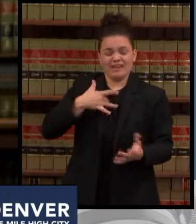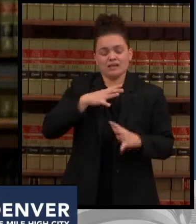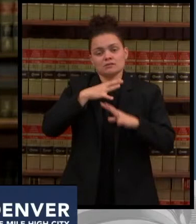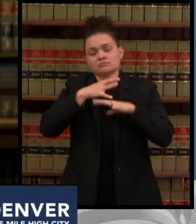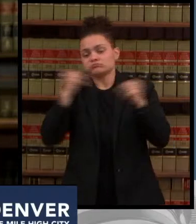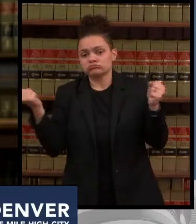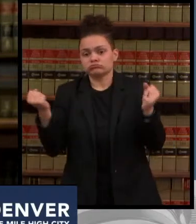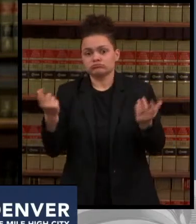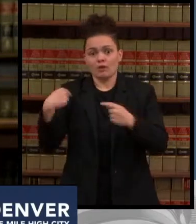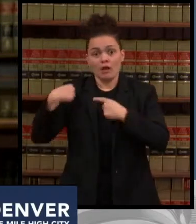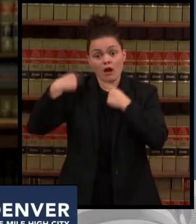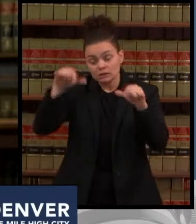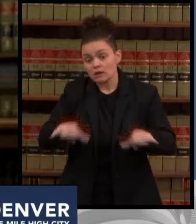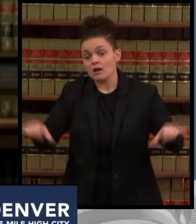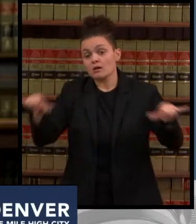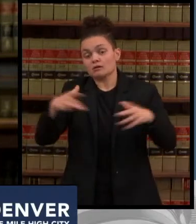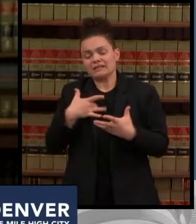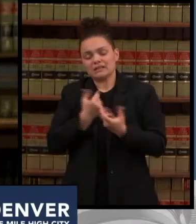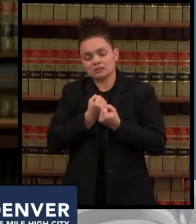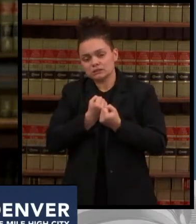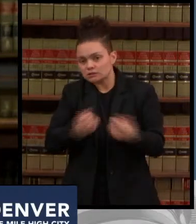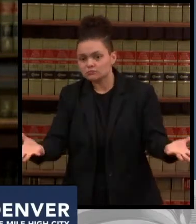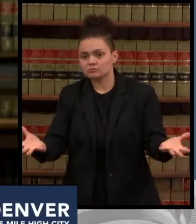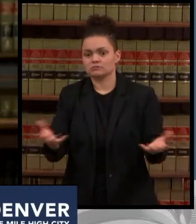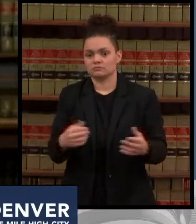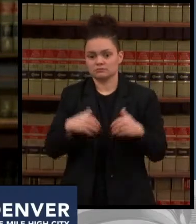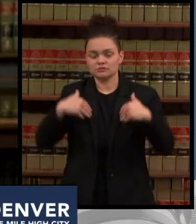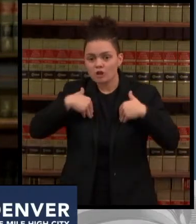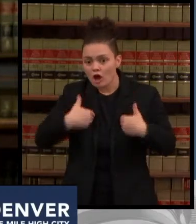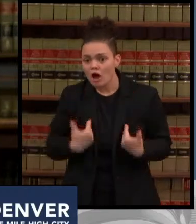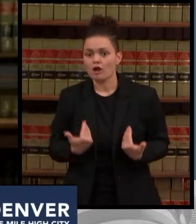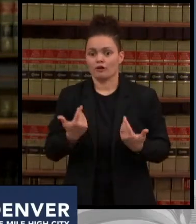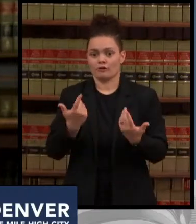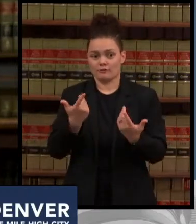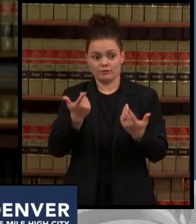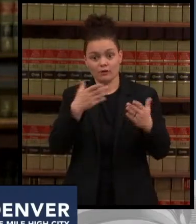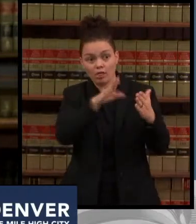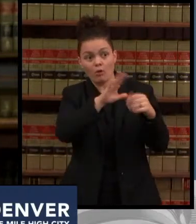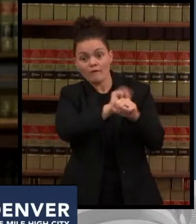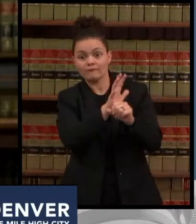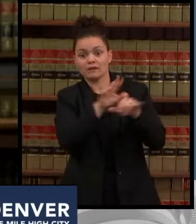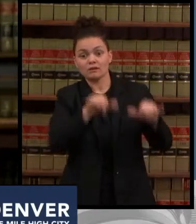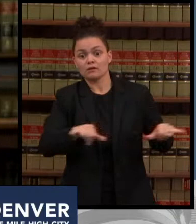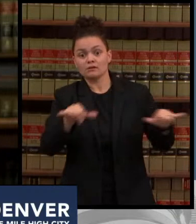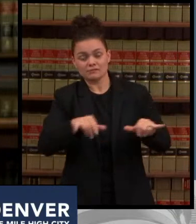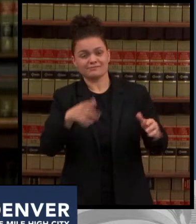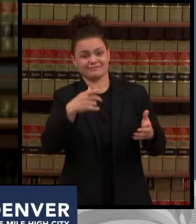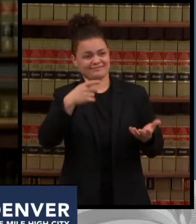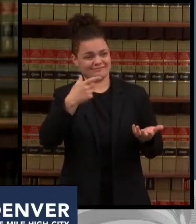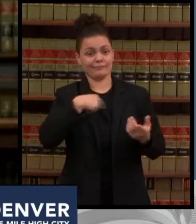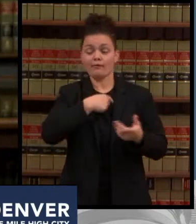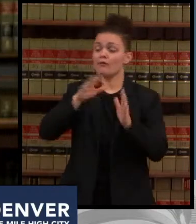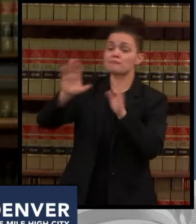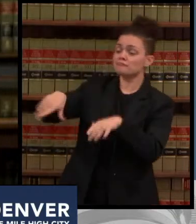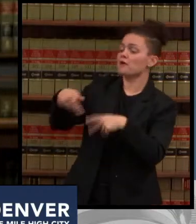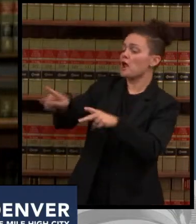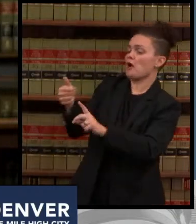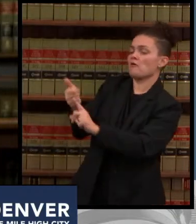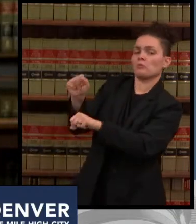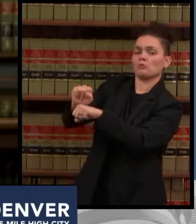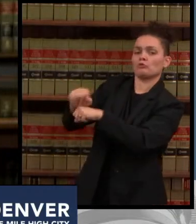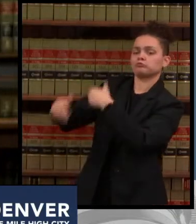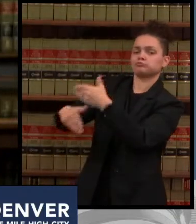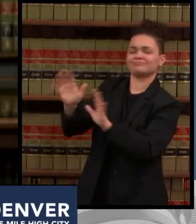are exhausted, they are tired, and they need the help of the people of the region to get this